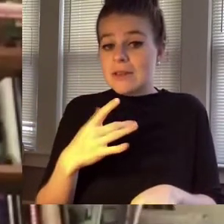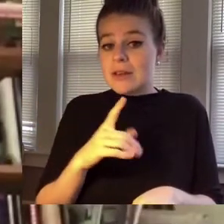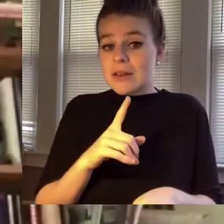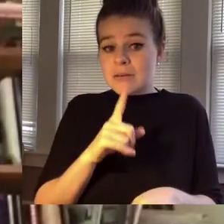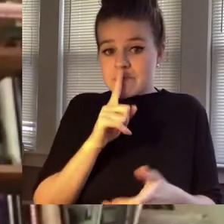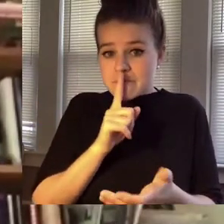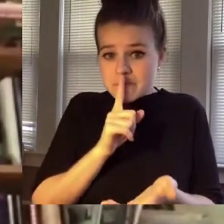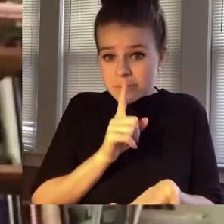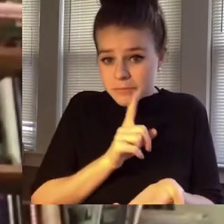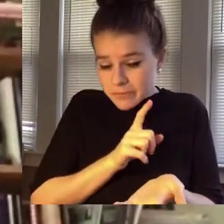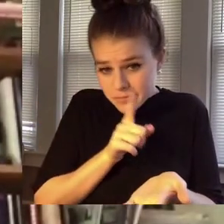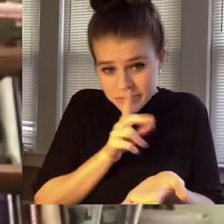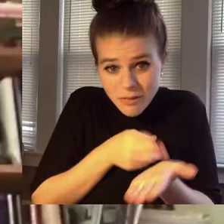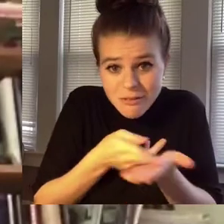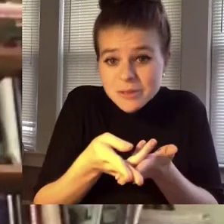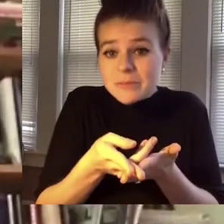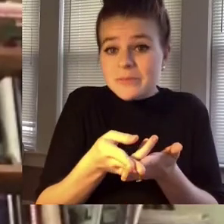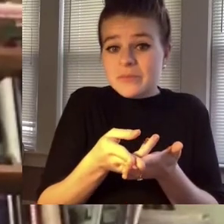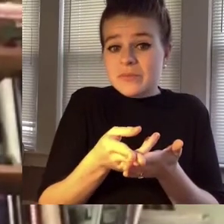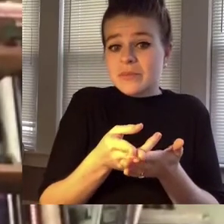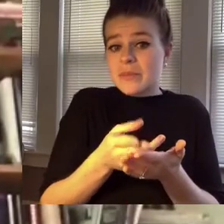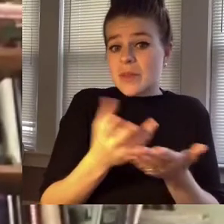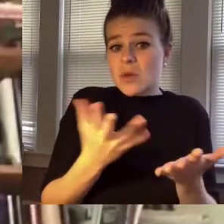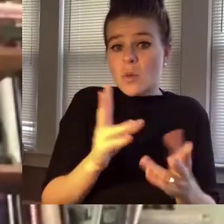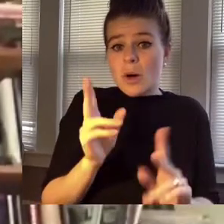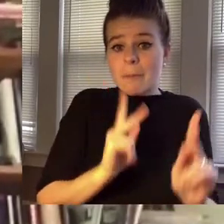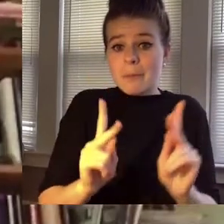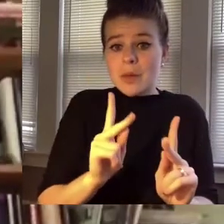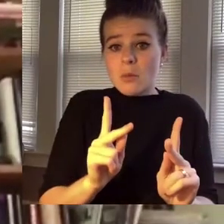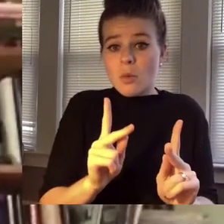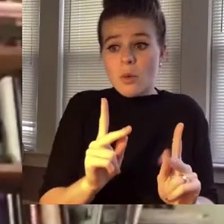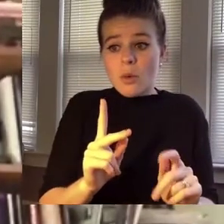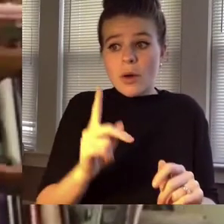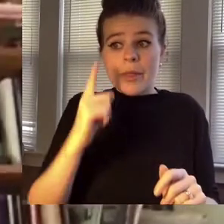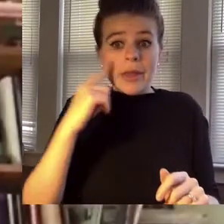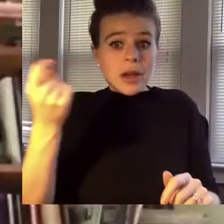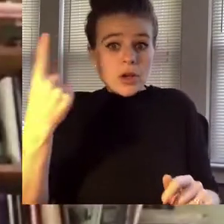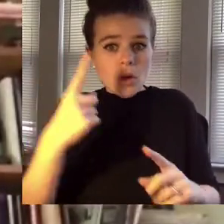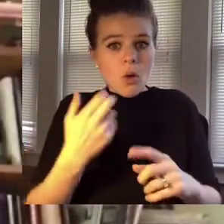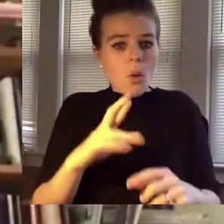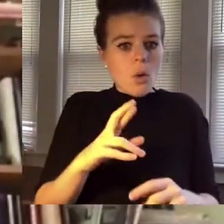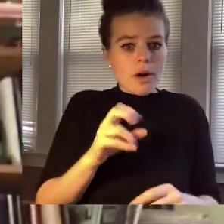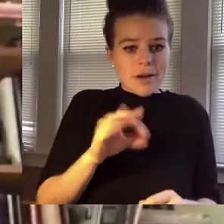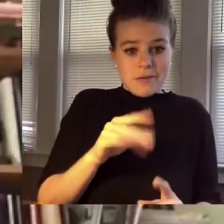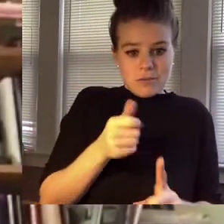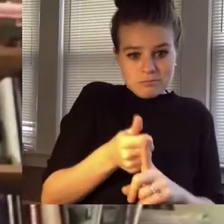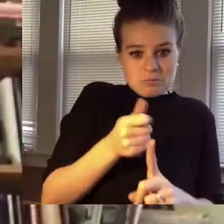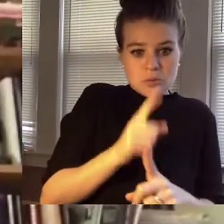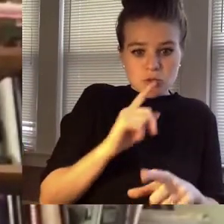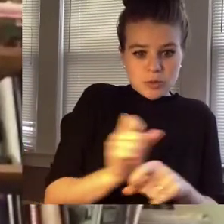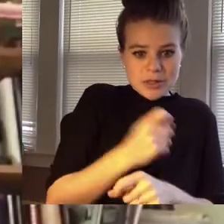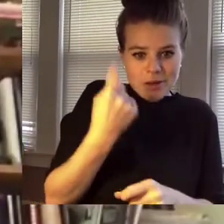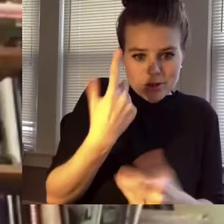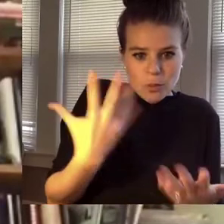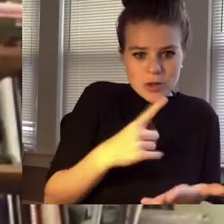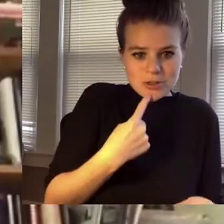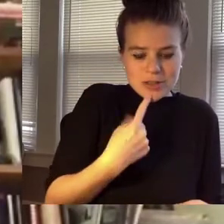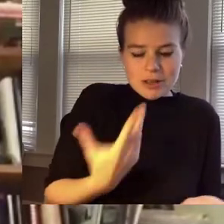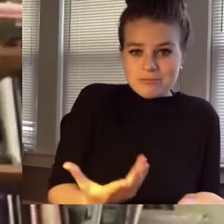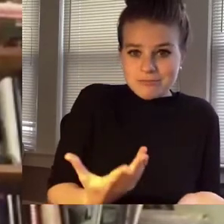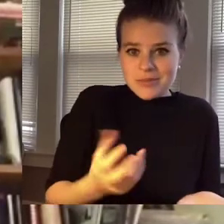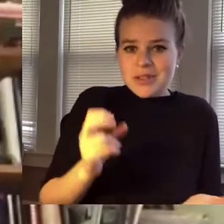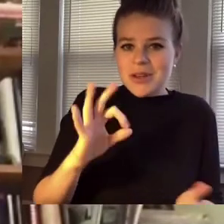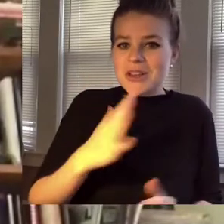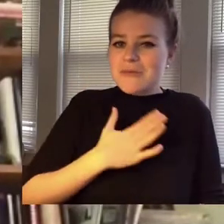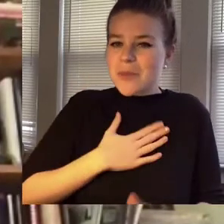by what people understand you to be saying, but what you understand and feel about what you yourself are saying. So that if my first audience